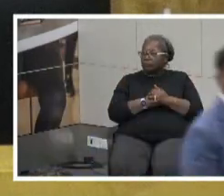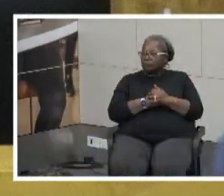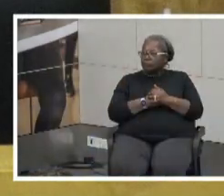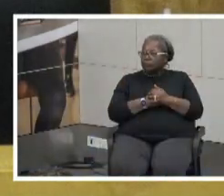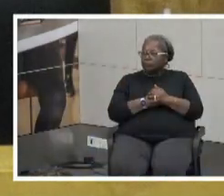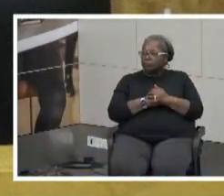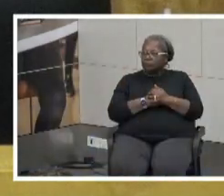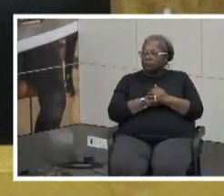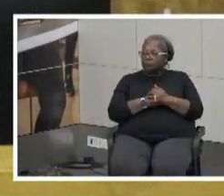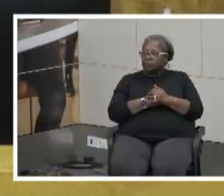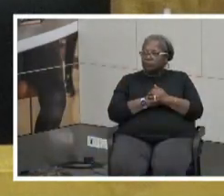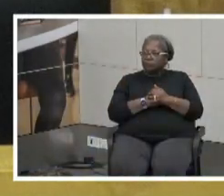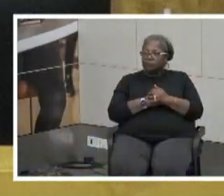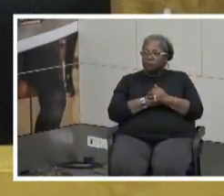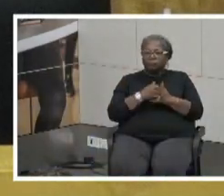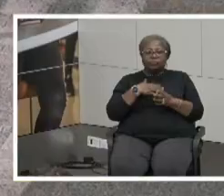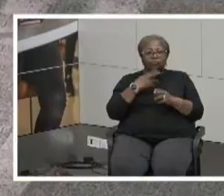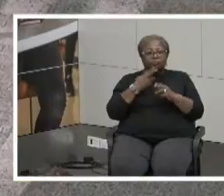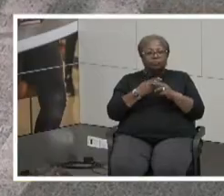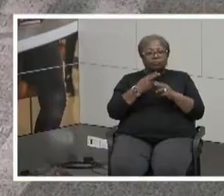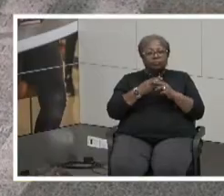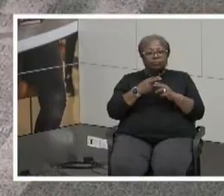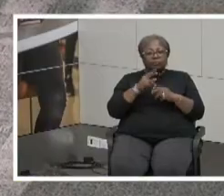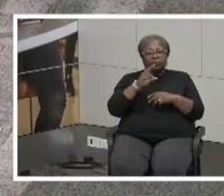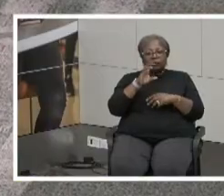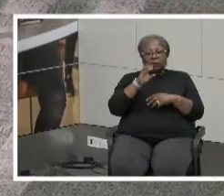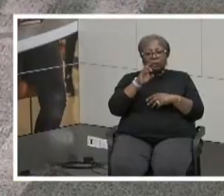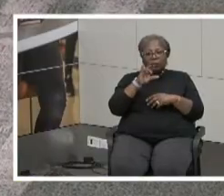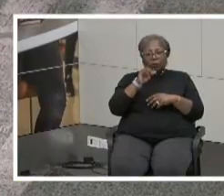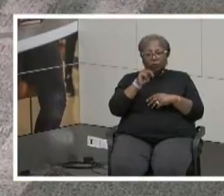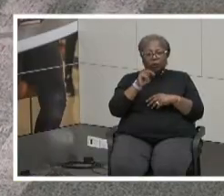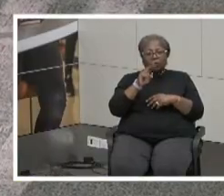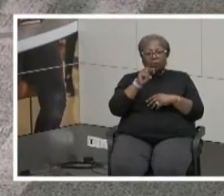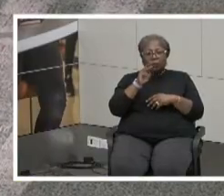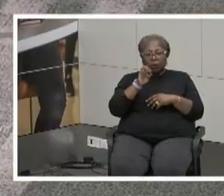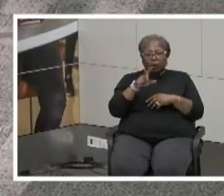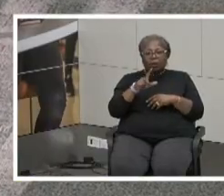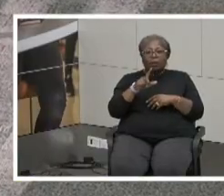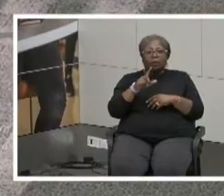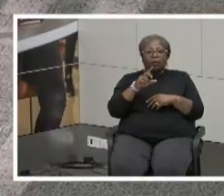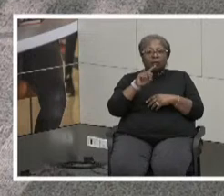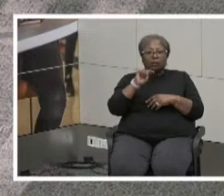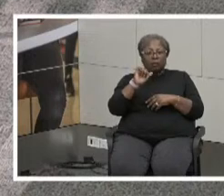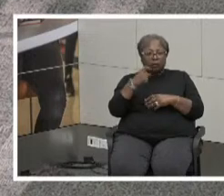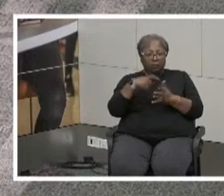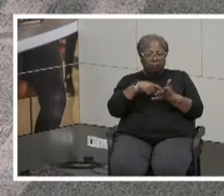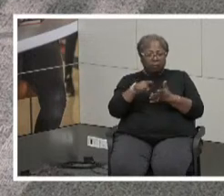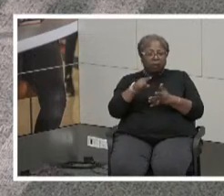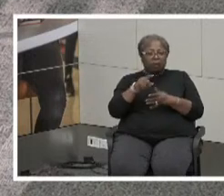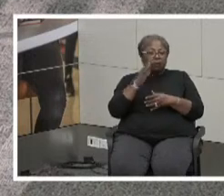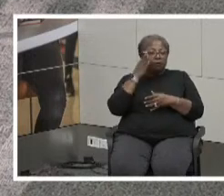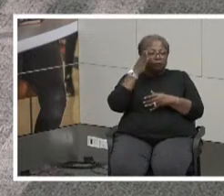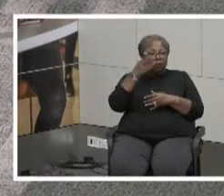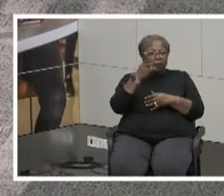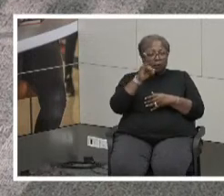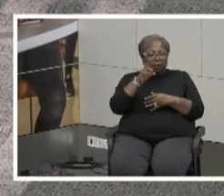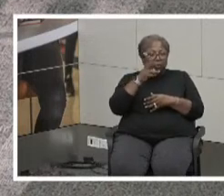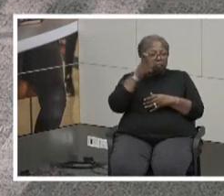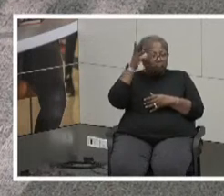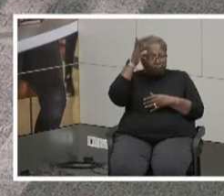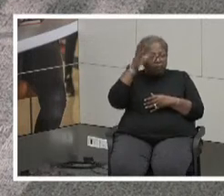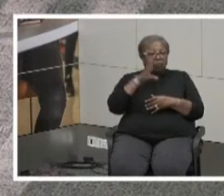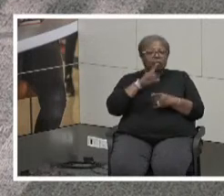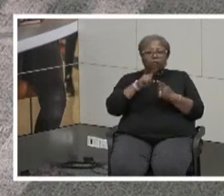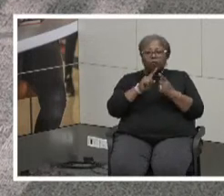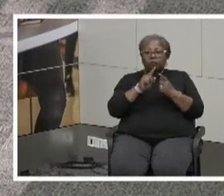go ahead my name is Cory Noel taxpayer and future a ISD parent um I have the privilege tonight of speaking on behalf